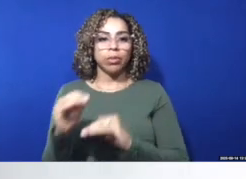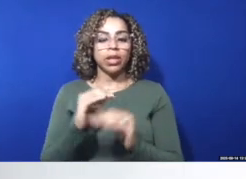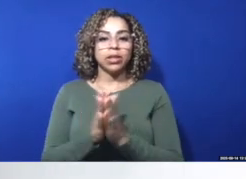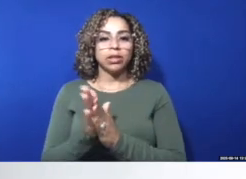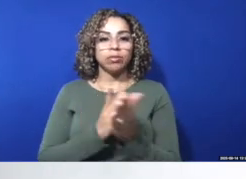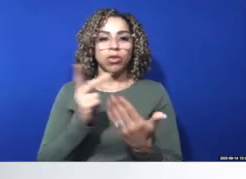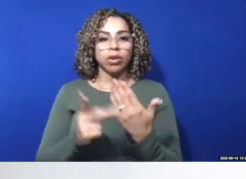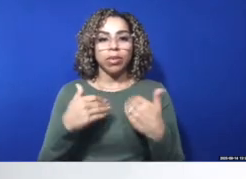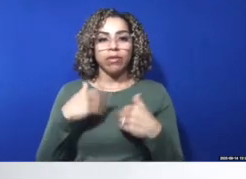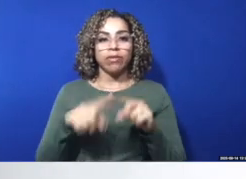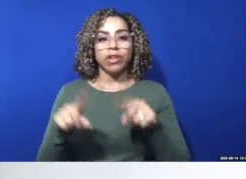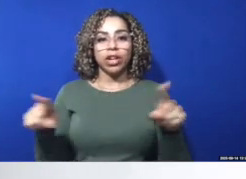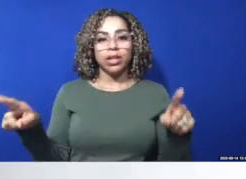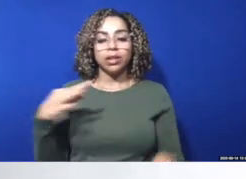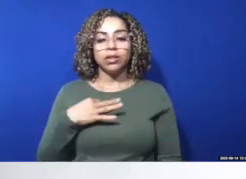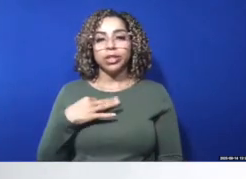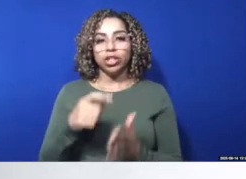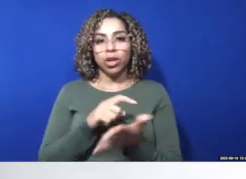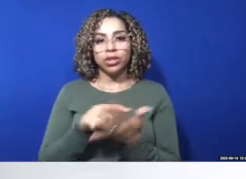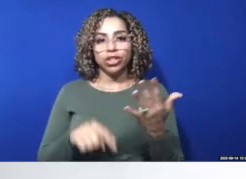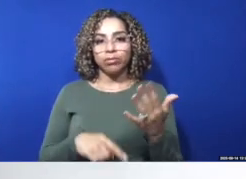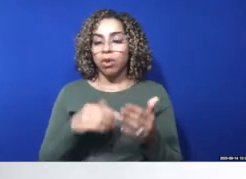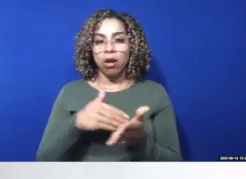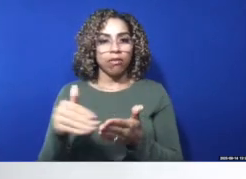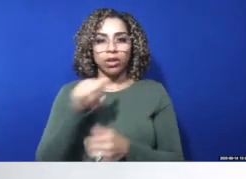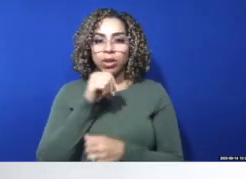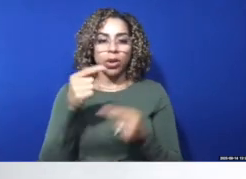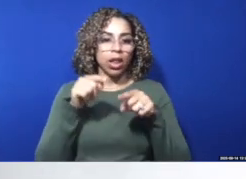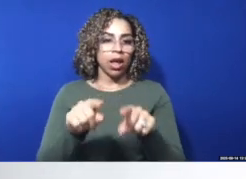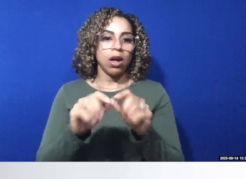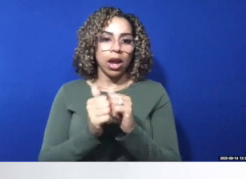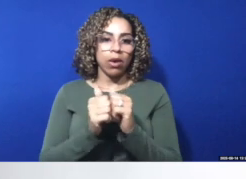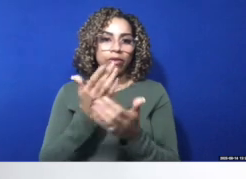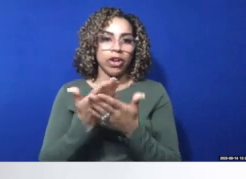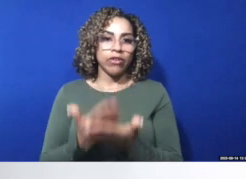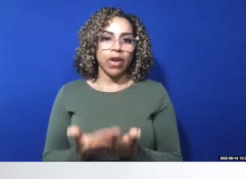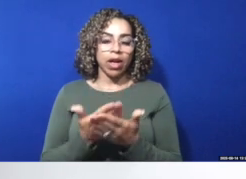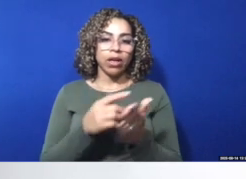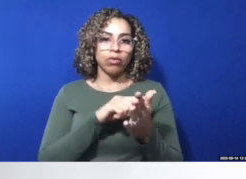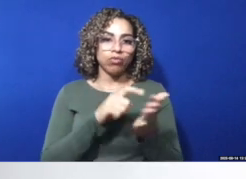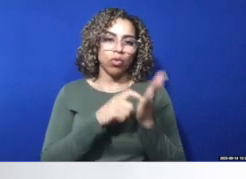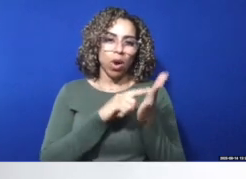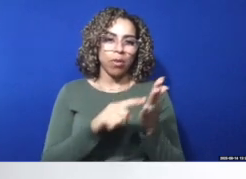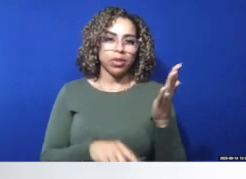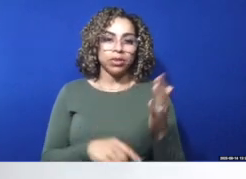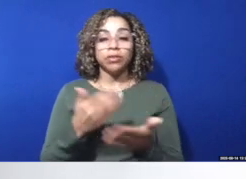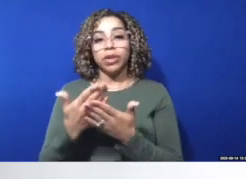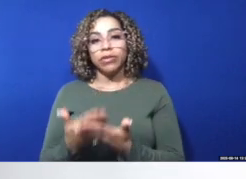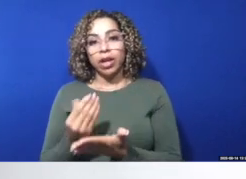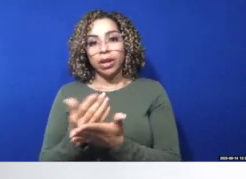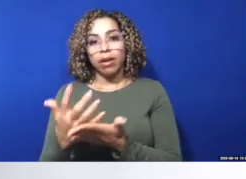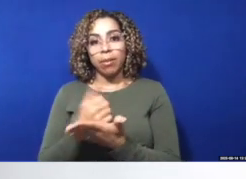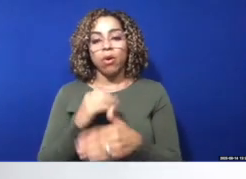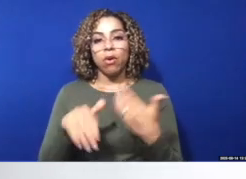eligibility criteria, but often don't align on how they verify these requirements. To verify income, all light-duty